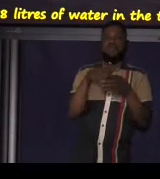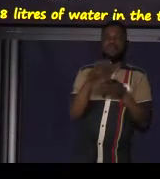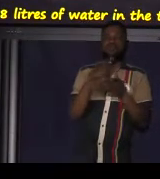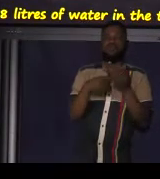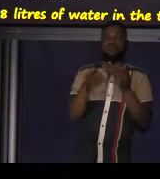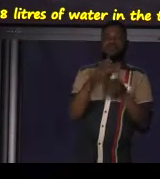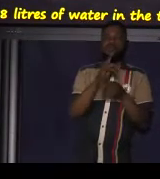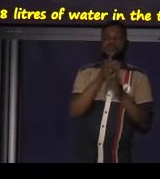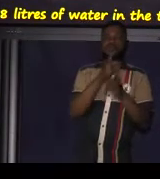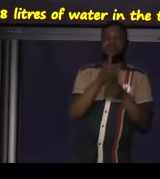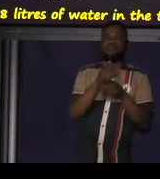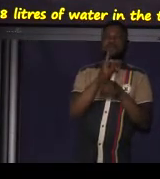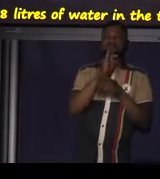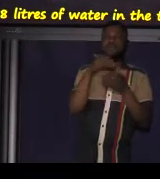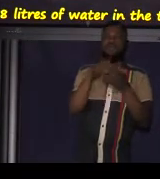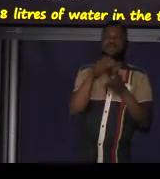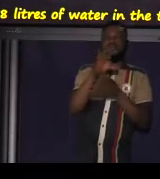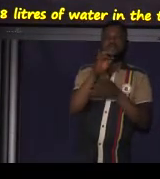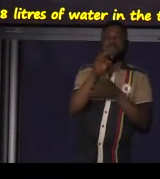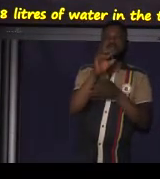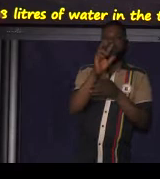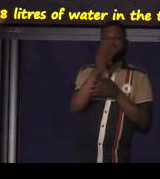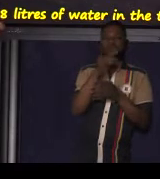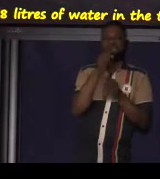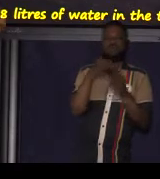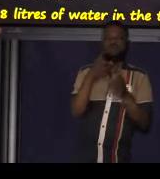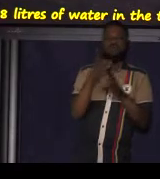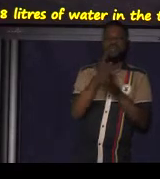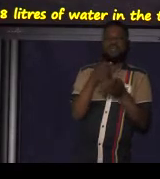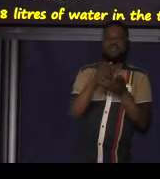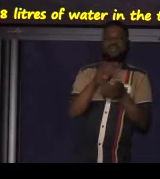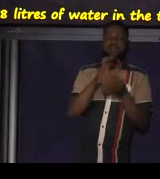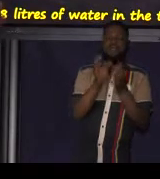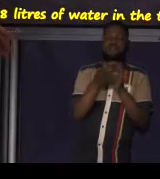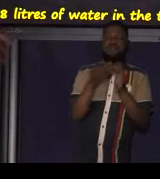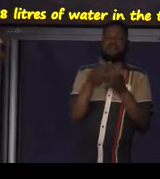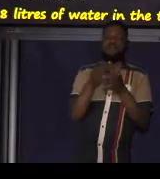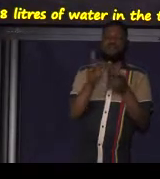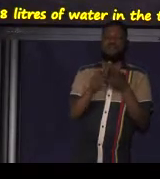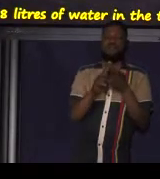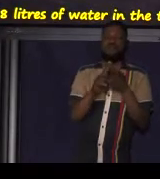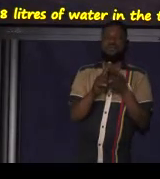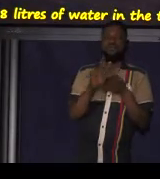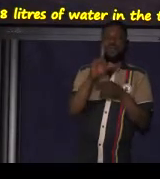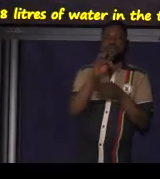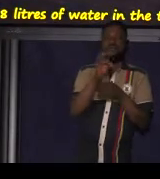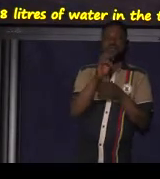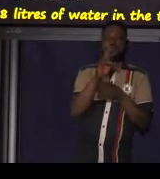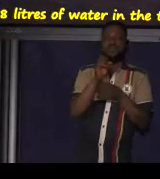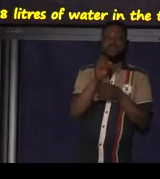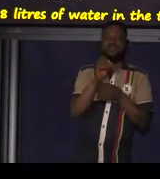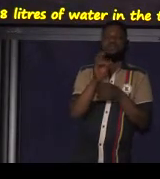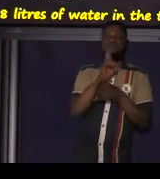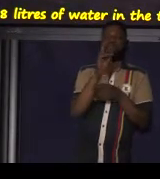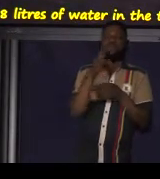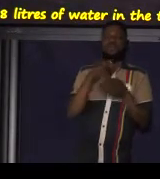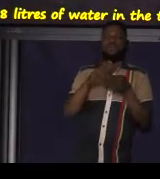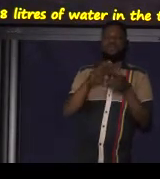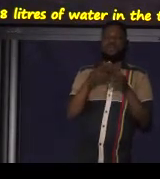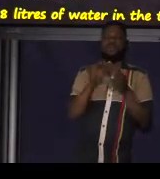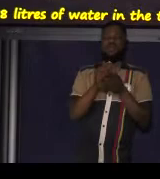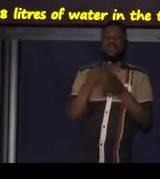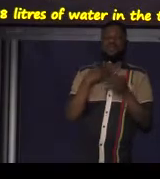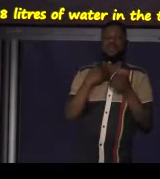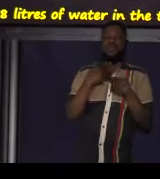answer in liters. No problem, my friend. Find out what your answer is in centimeter cubes, and when you get that answer, now convert